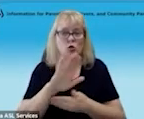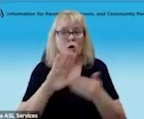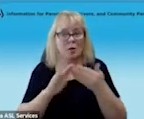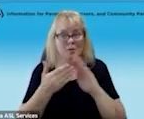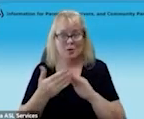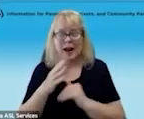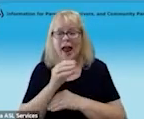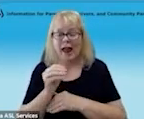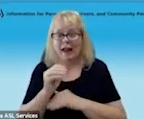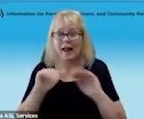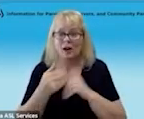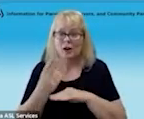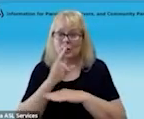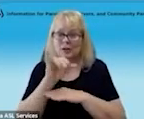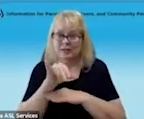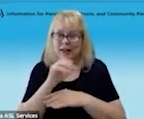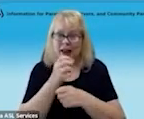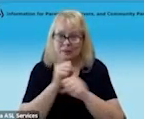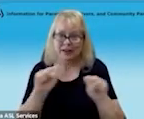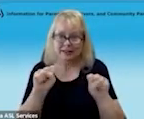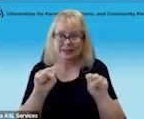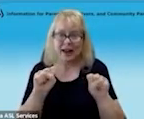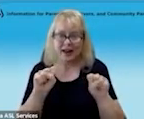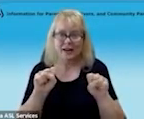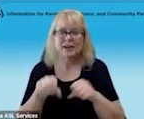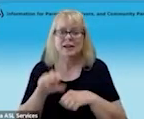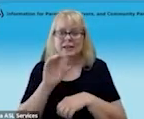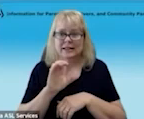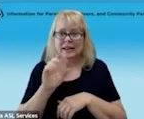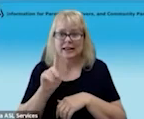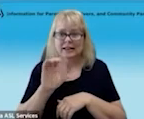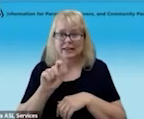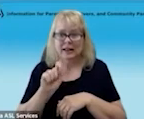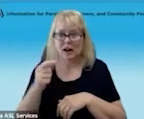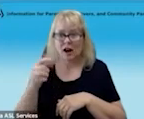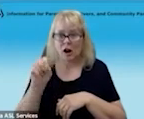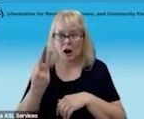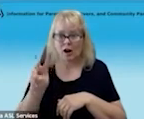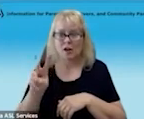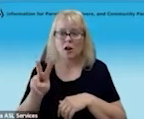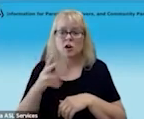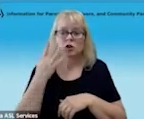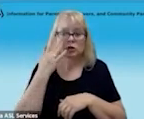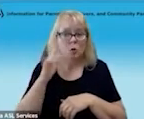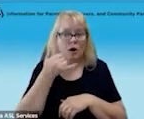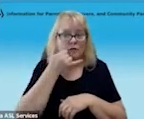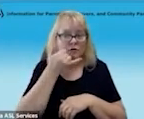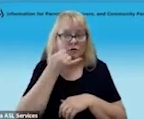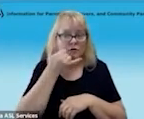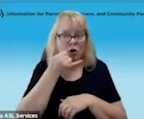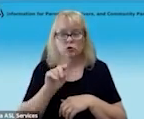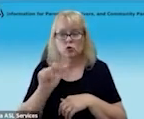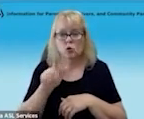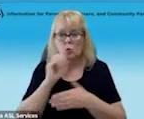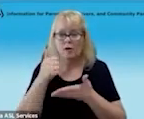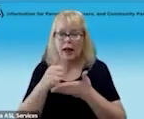youth, including vaccination recommendations, how you can access COVID-19 vaccines in your community, and